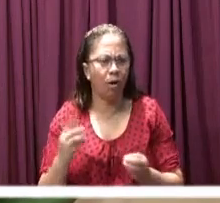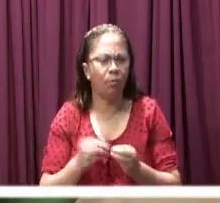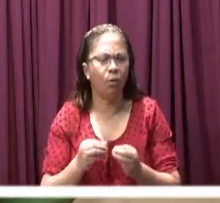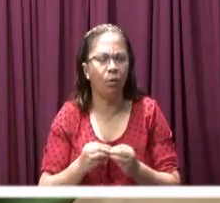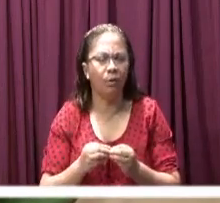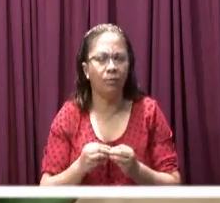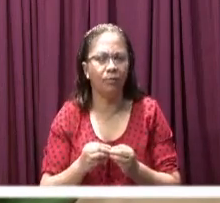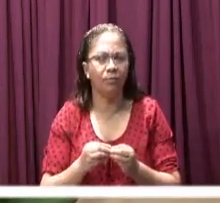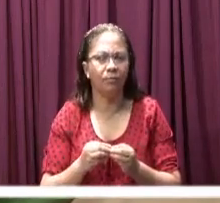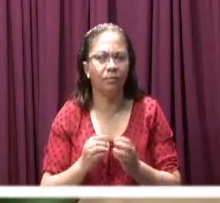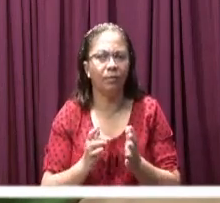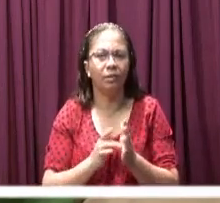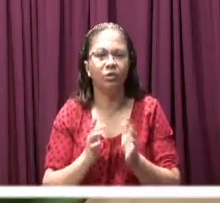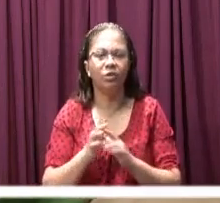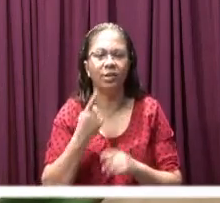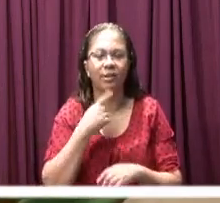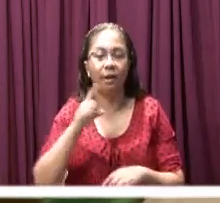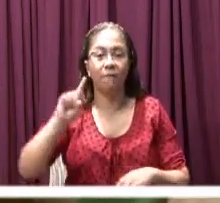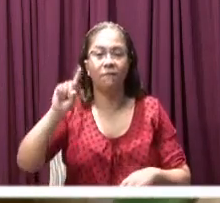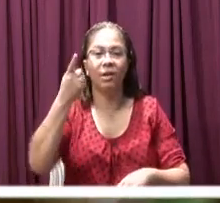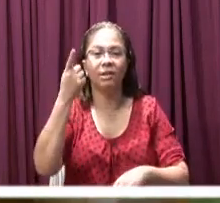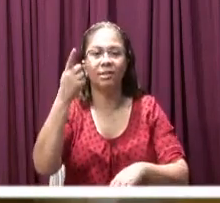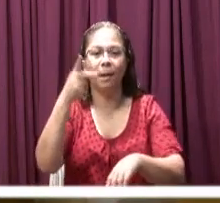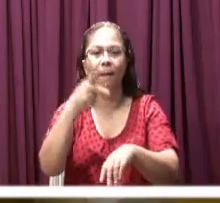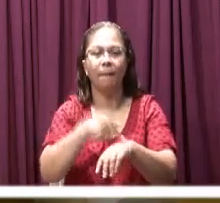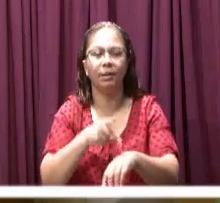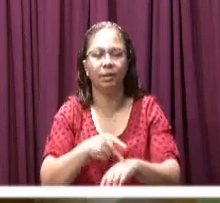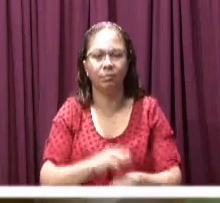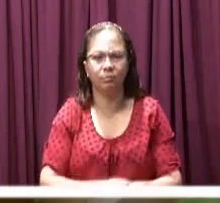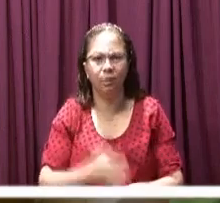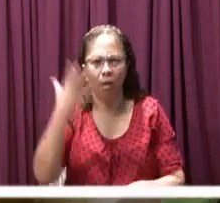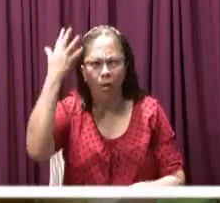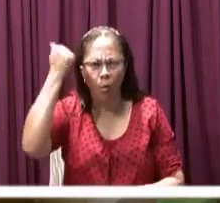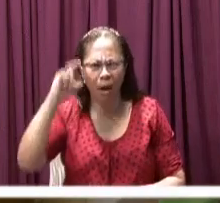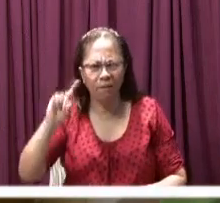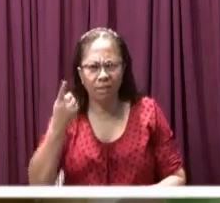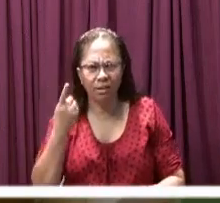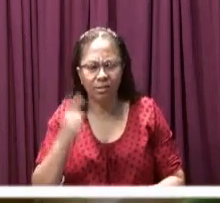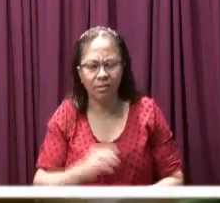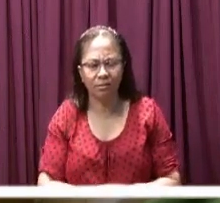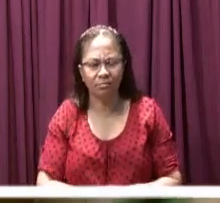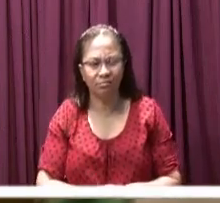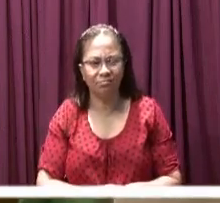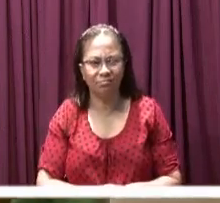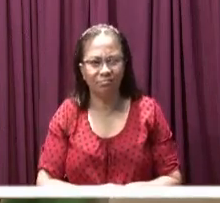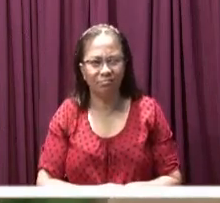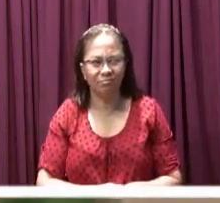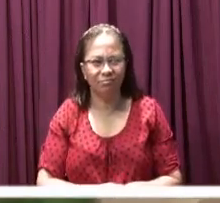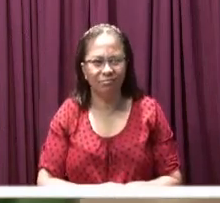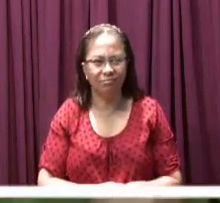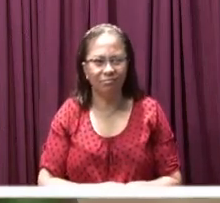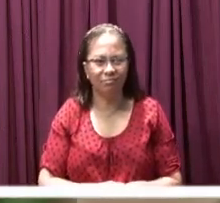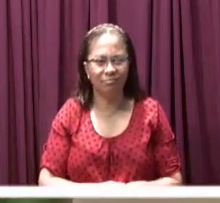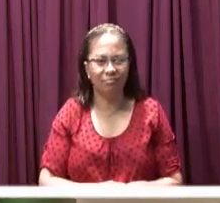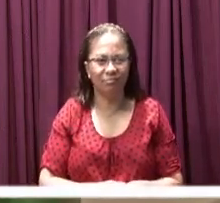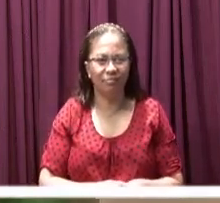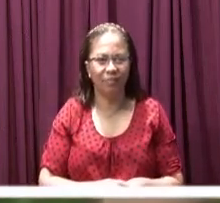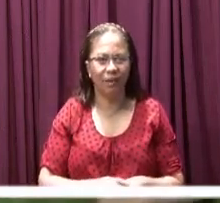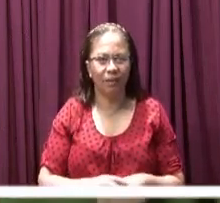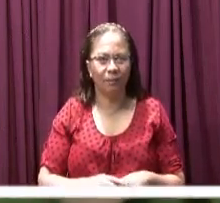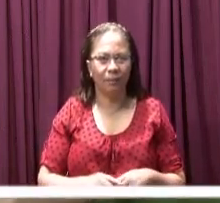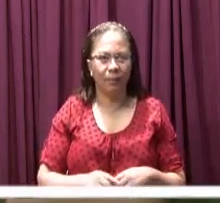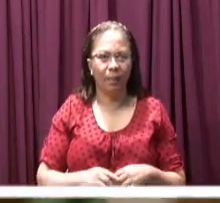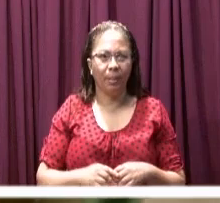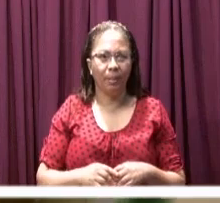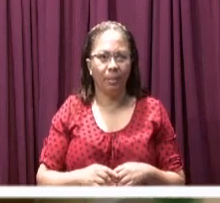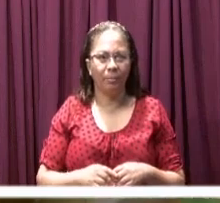says, first, Peter. Why first? Well, Andrew was actually the first to be